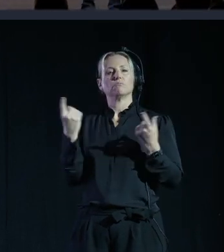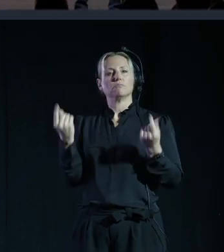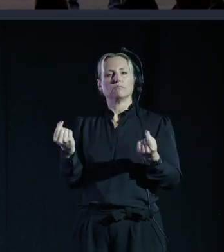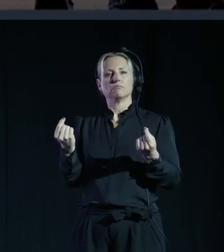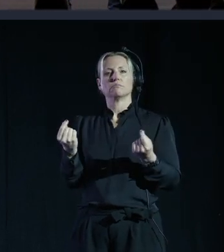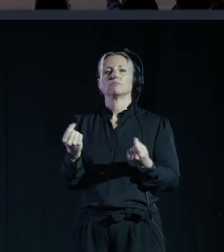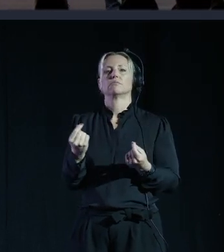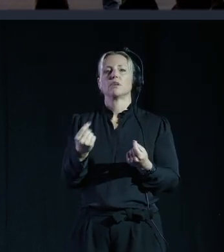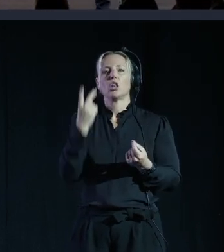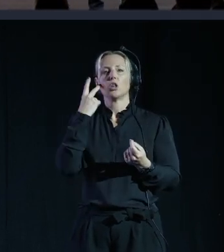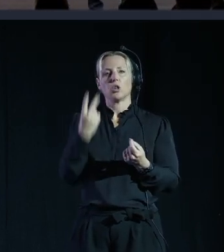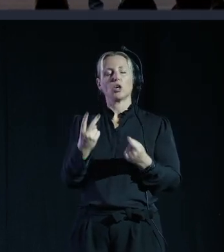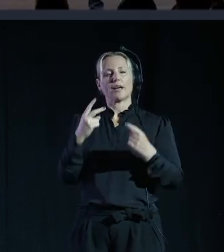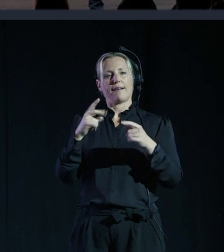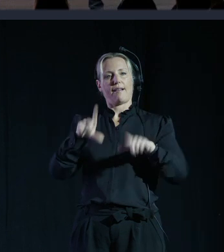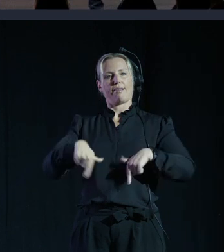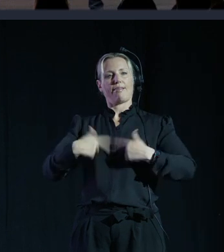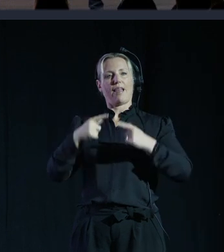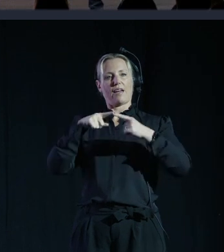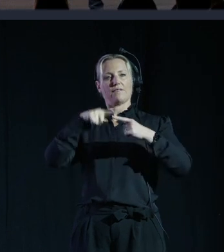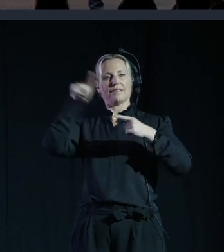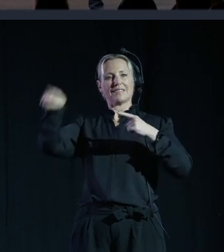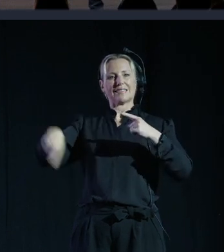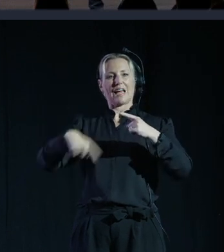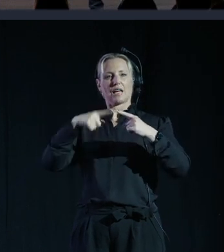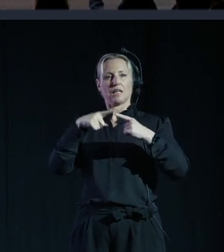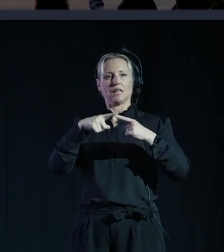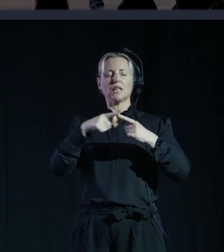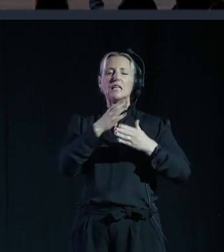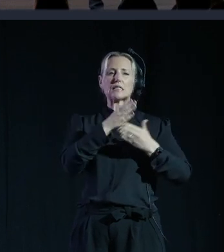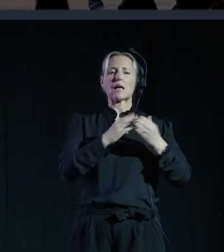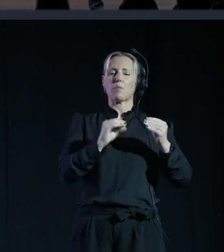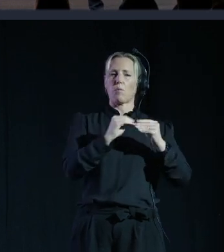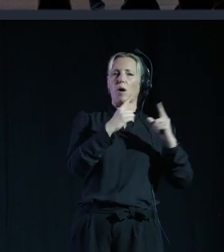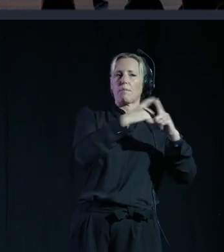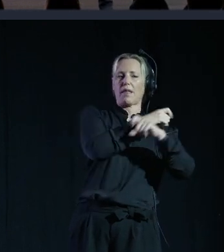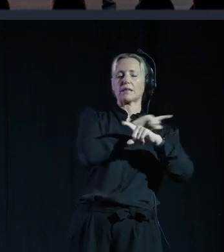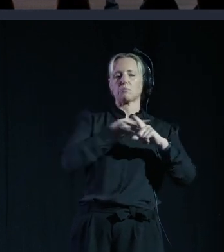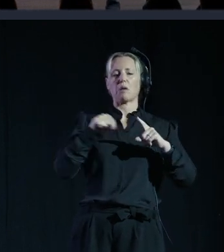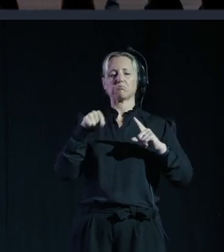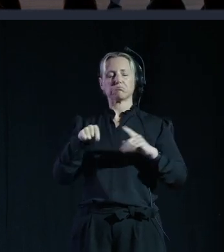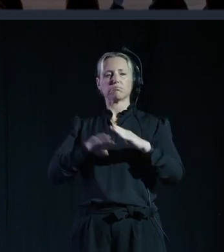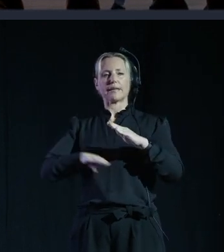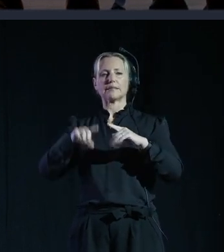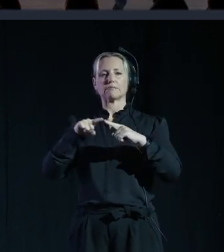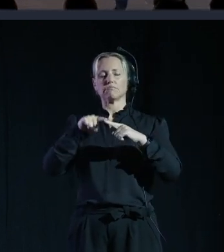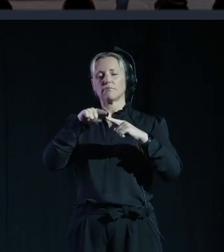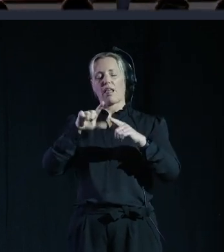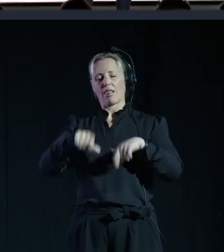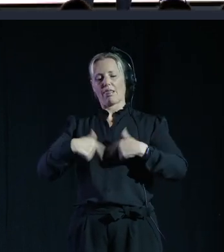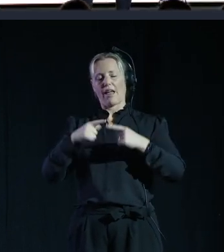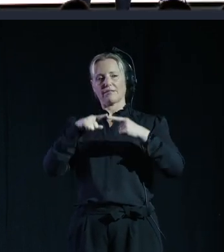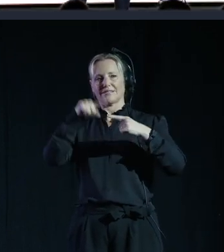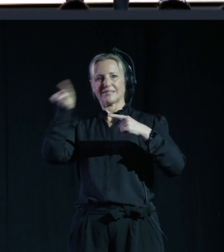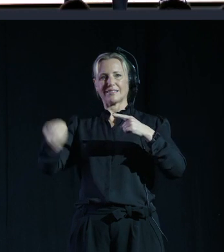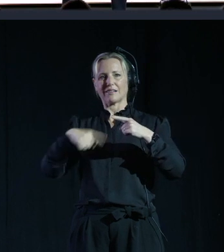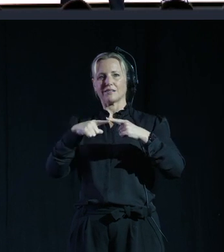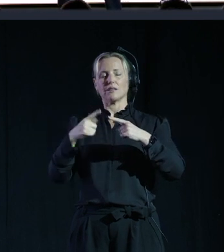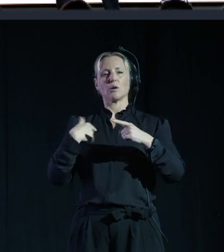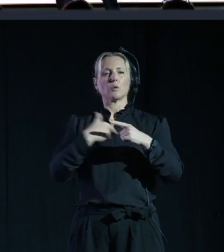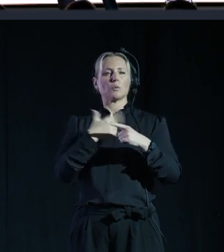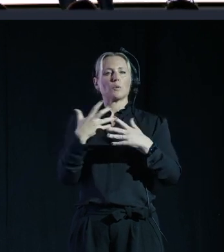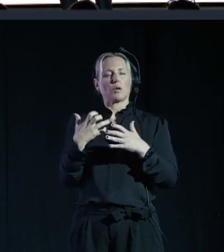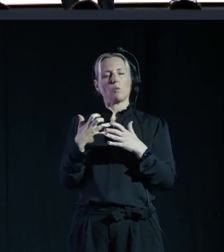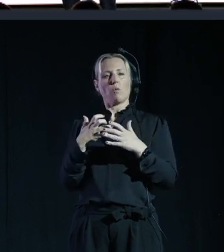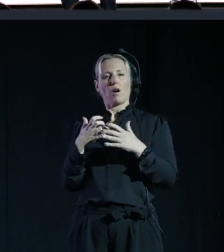one example of one. Many of them are a bit more complex than this, as you can imagine. But the idea is we want to make sure that you're getting through